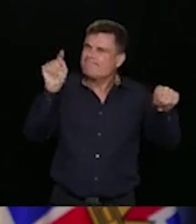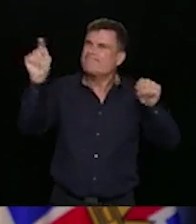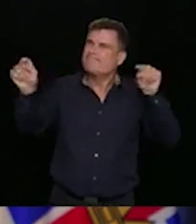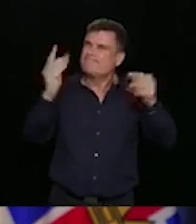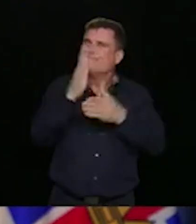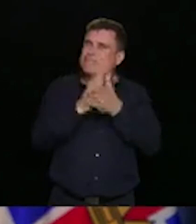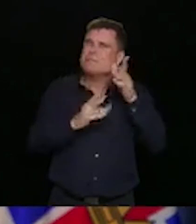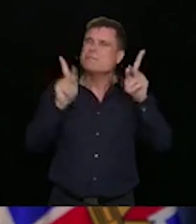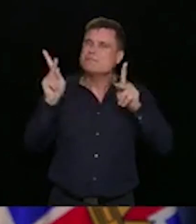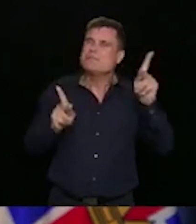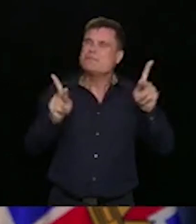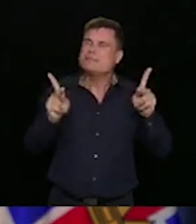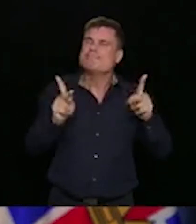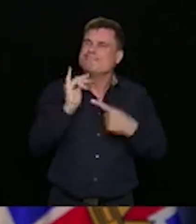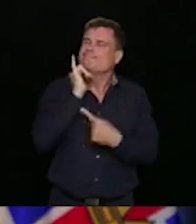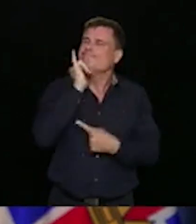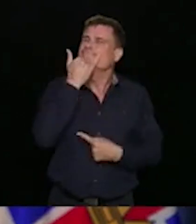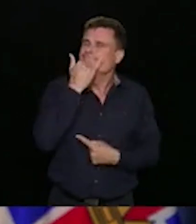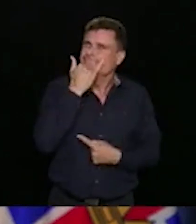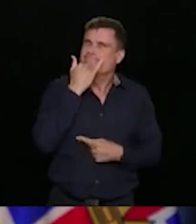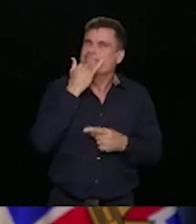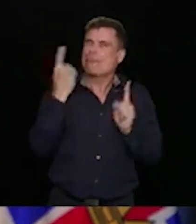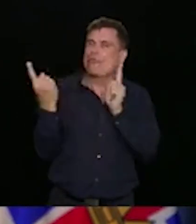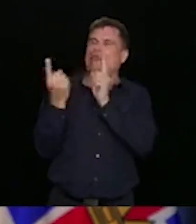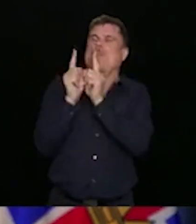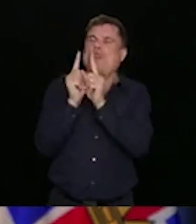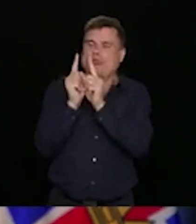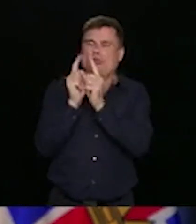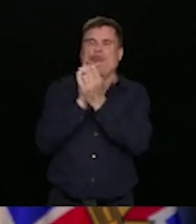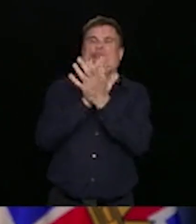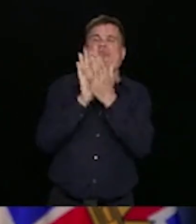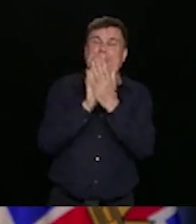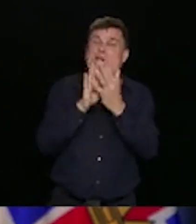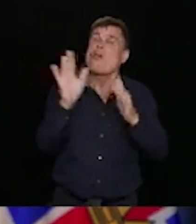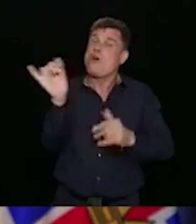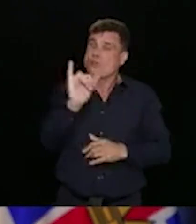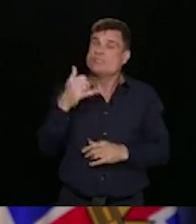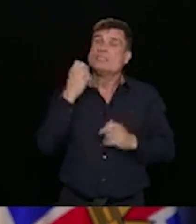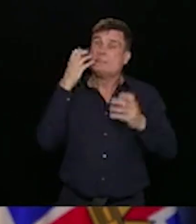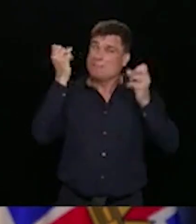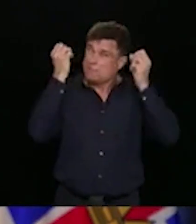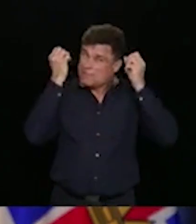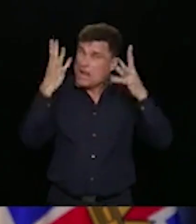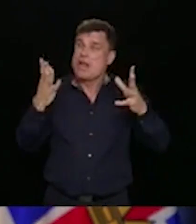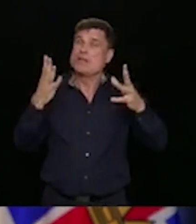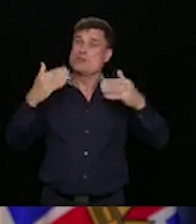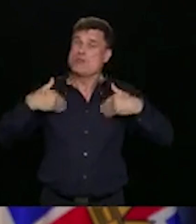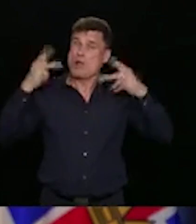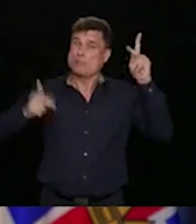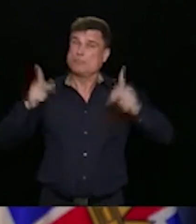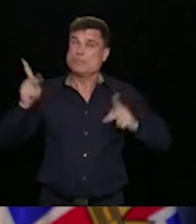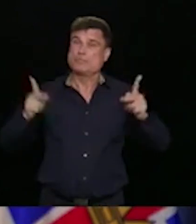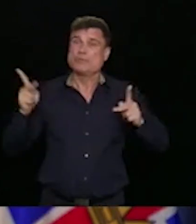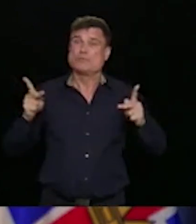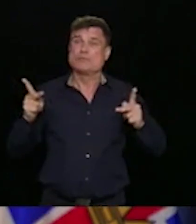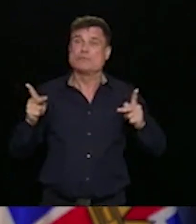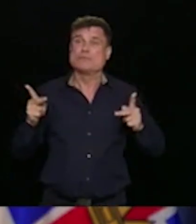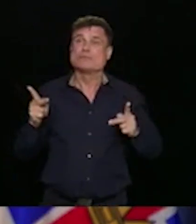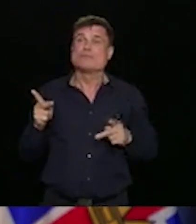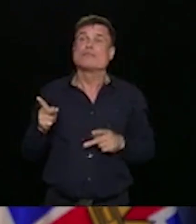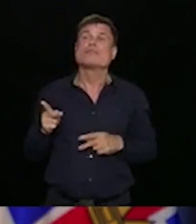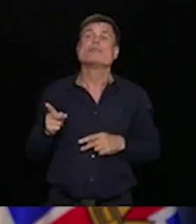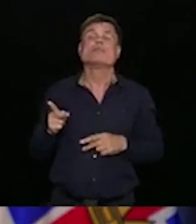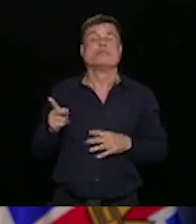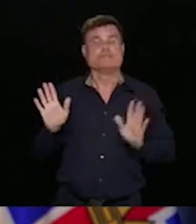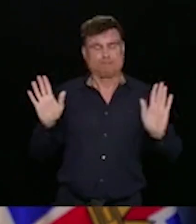I'm involved with in my life and by others around the province, that if we tell people what we need them to do, we reinforce